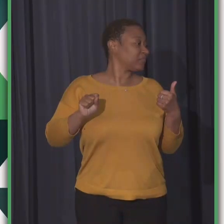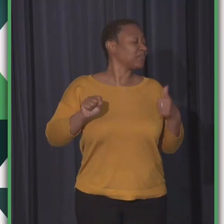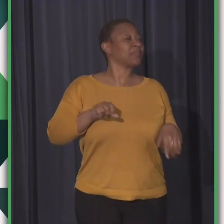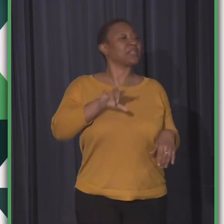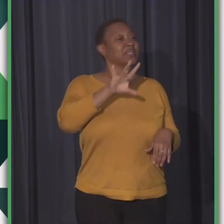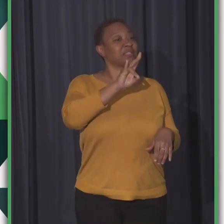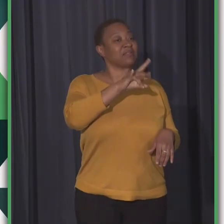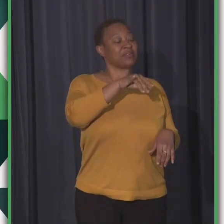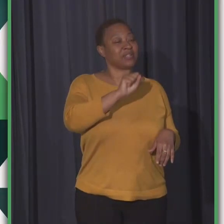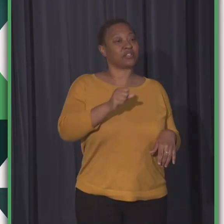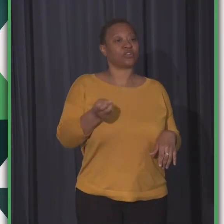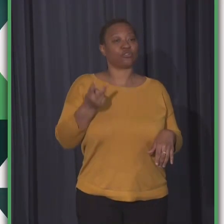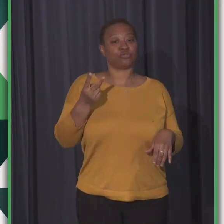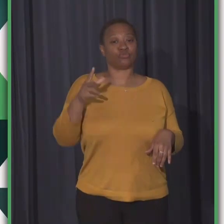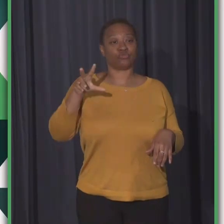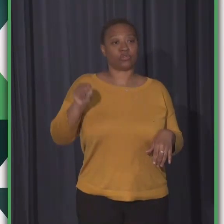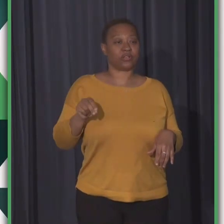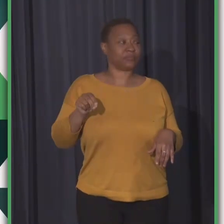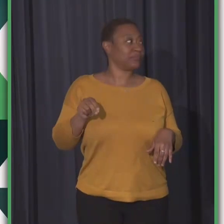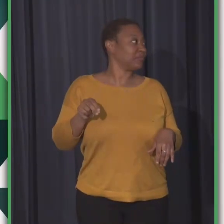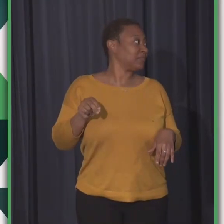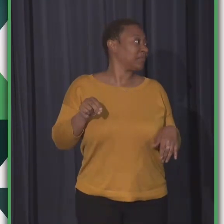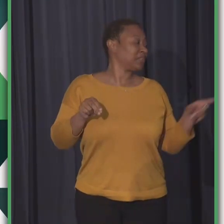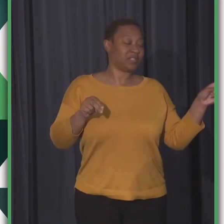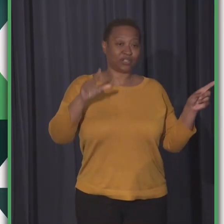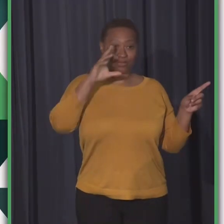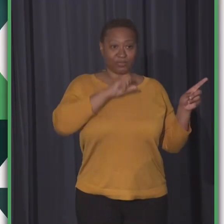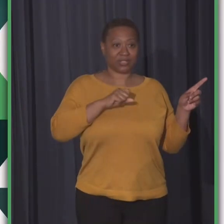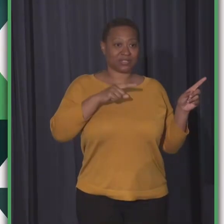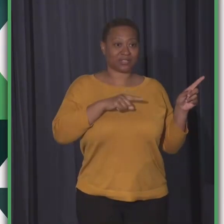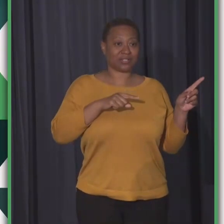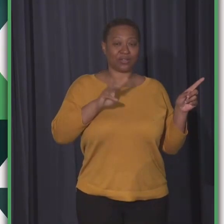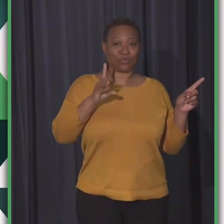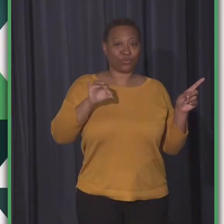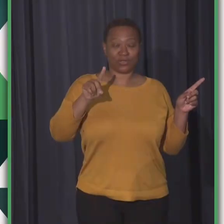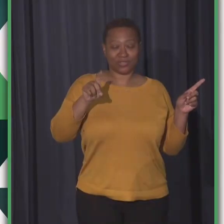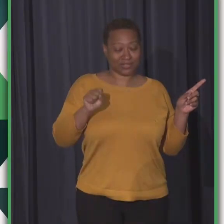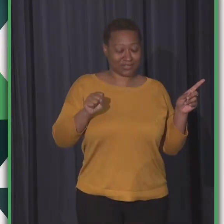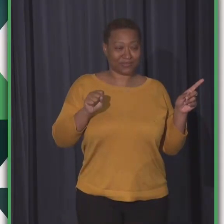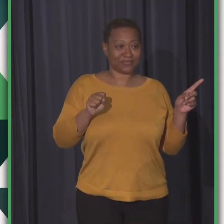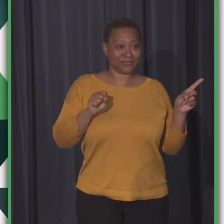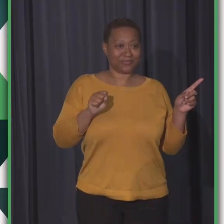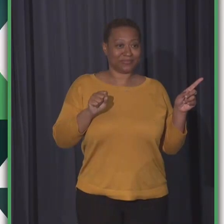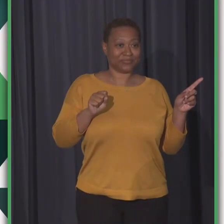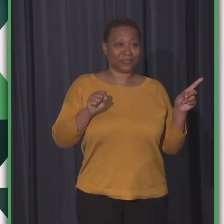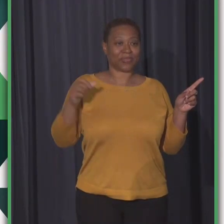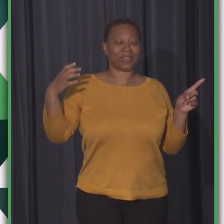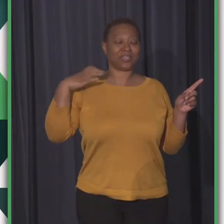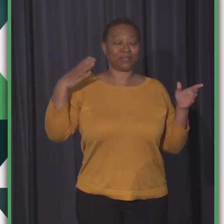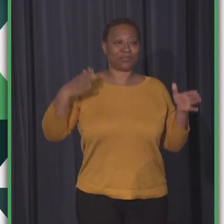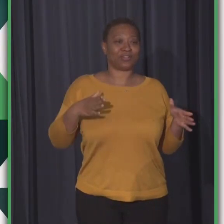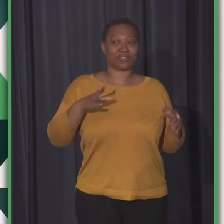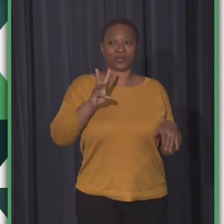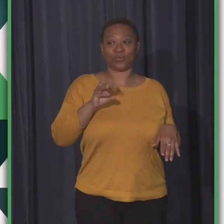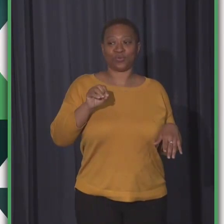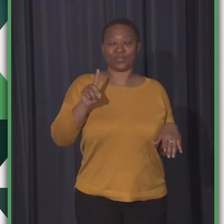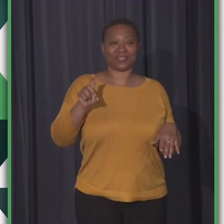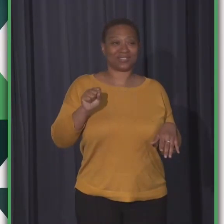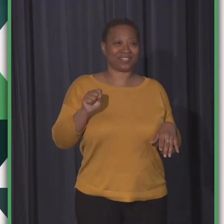7 yea votes, 2 nay votes. You didn't ask. Oh, I'm sorry. Chairman Woods?